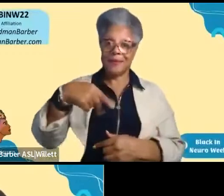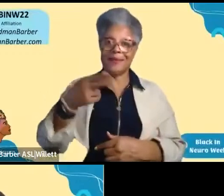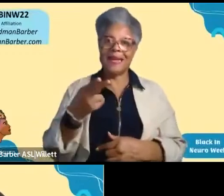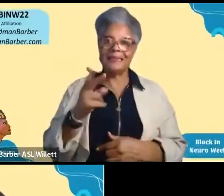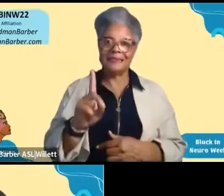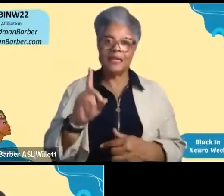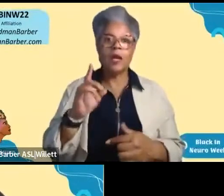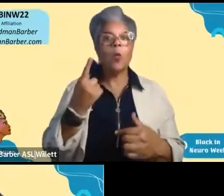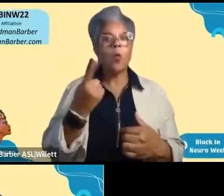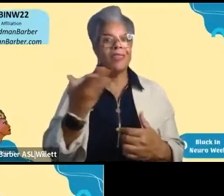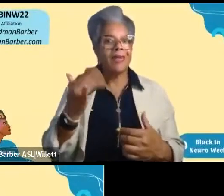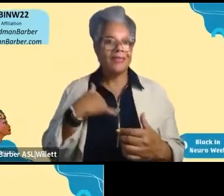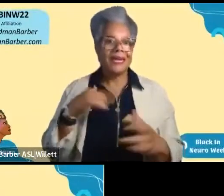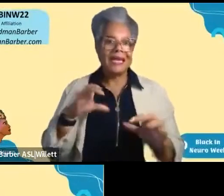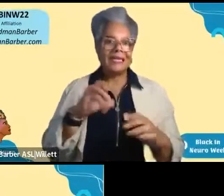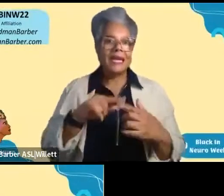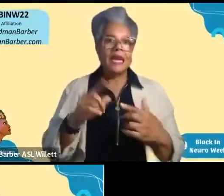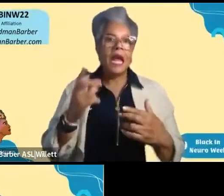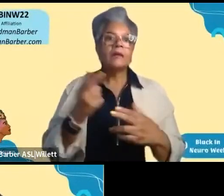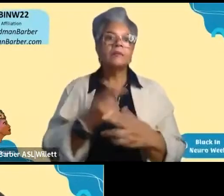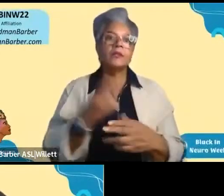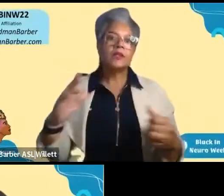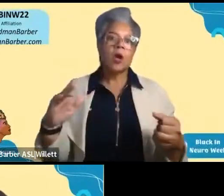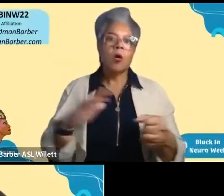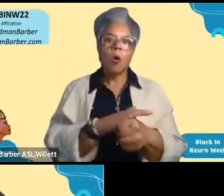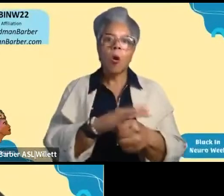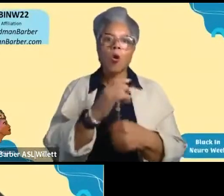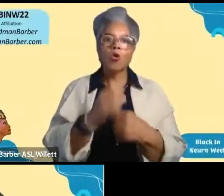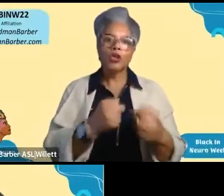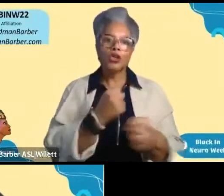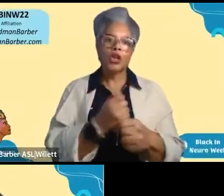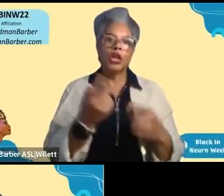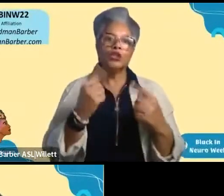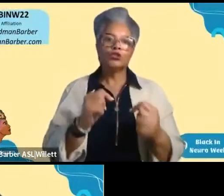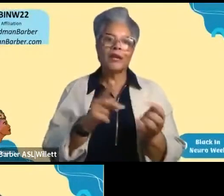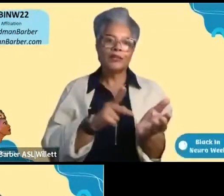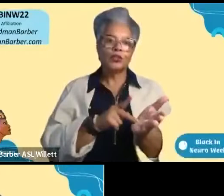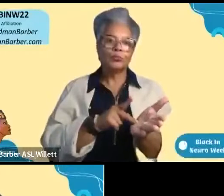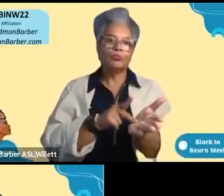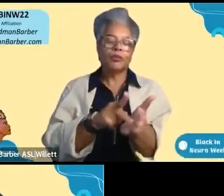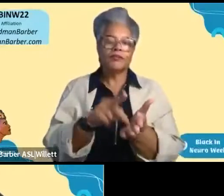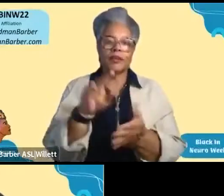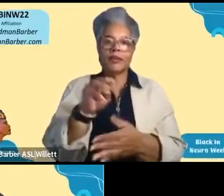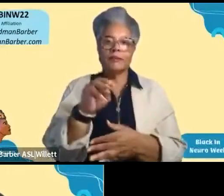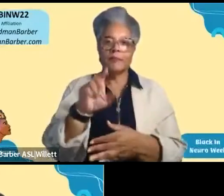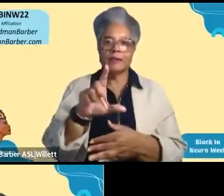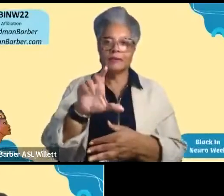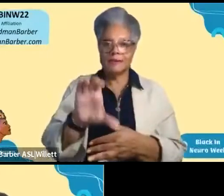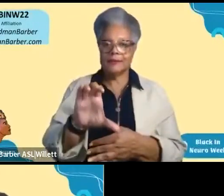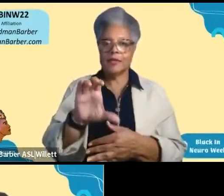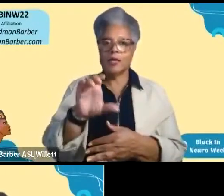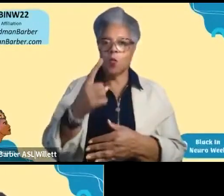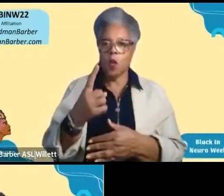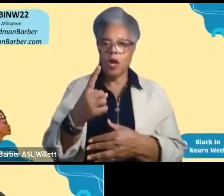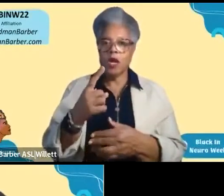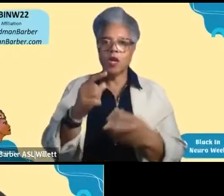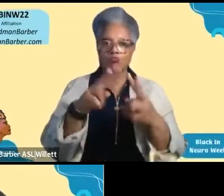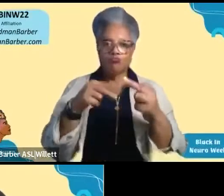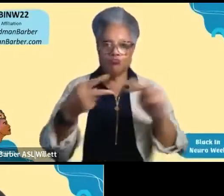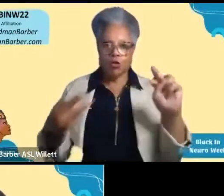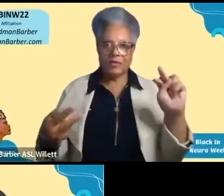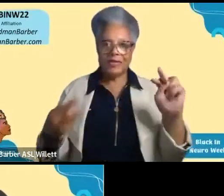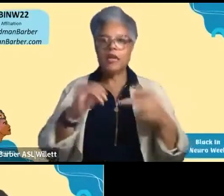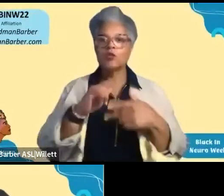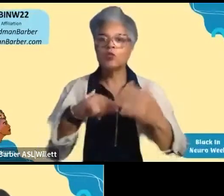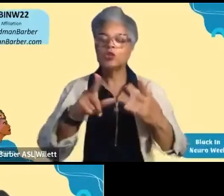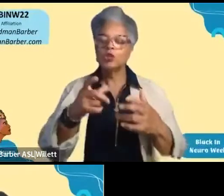did, I spent a whole year trying to purify this MLC1 protein. So what we really wanted to show is